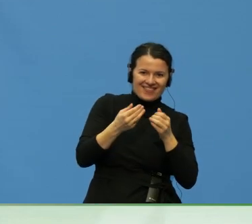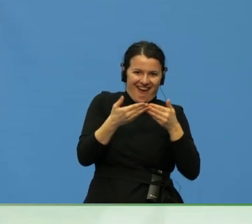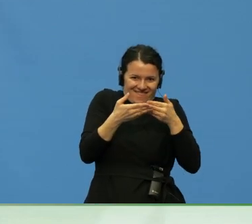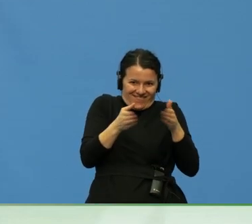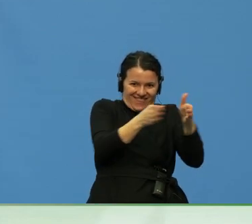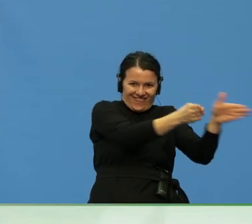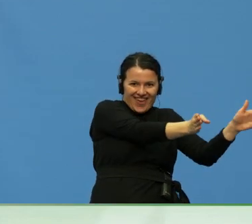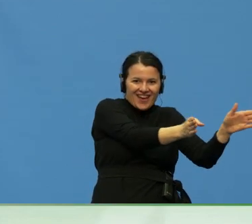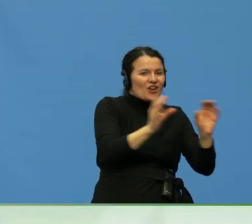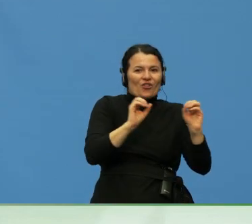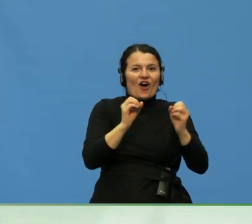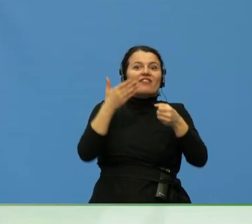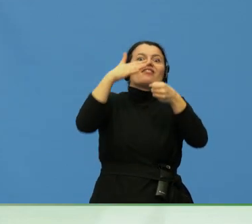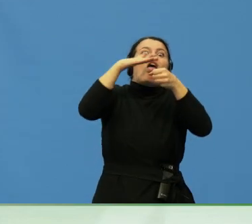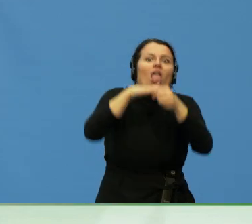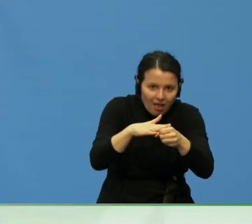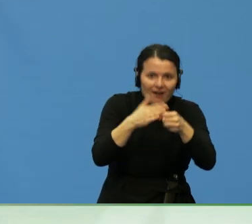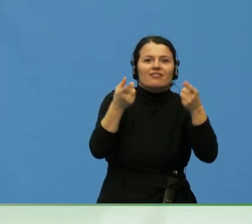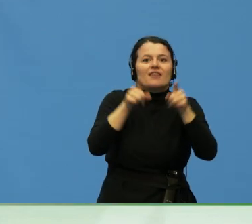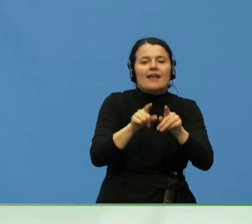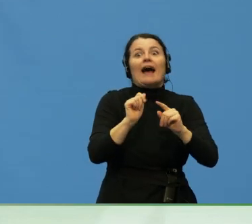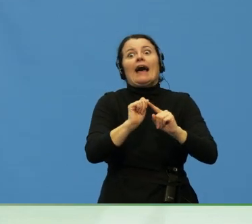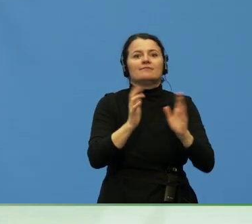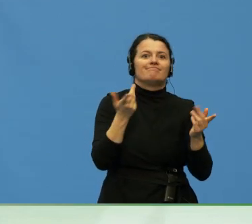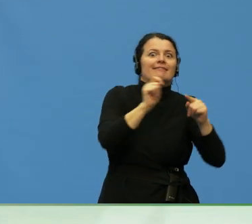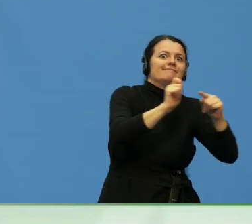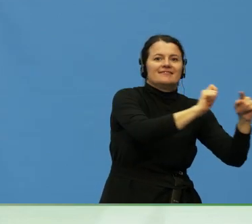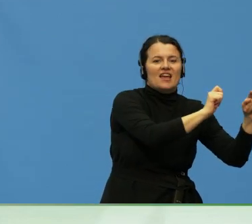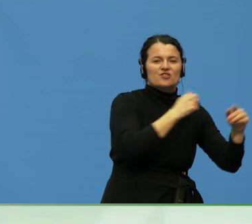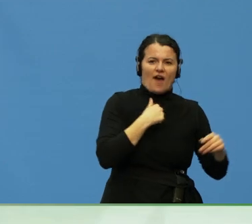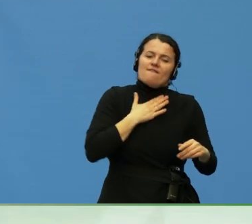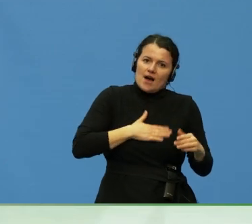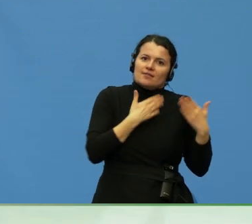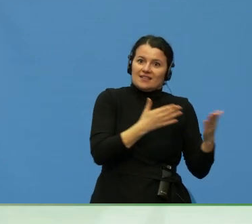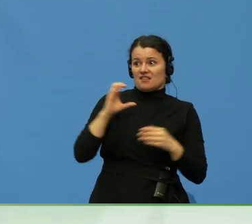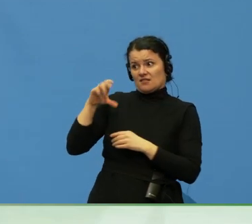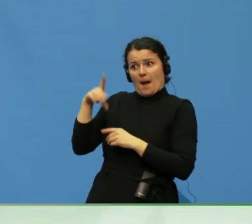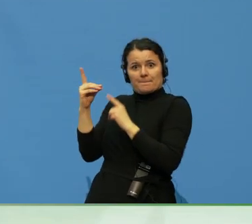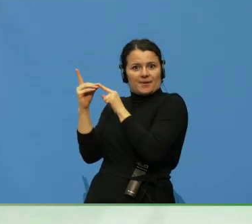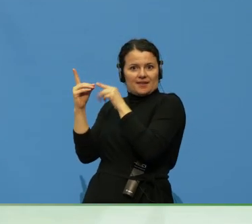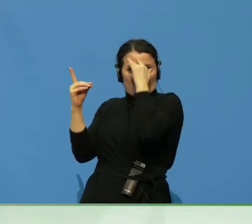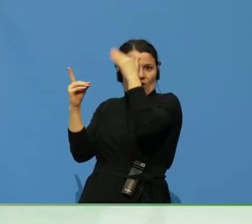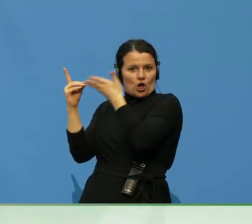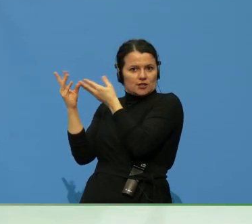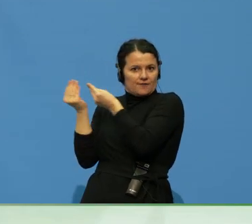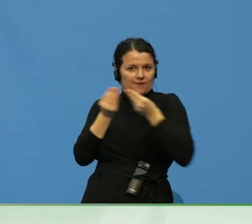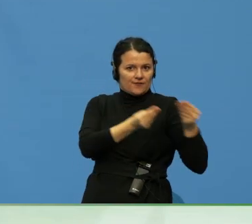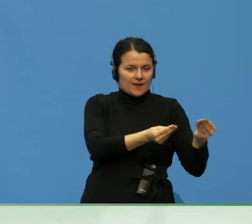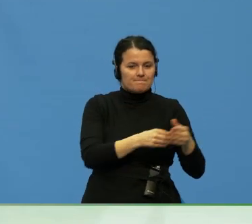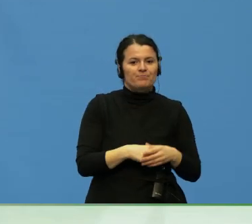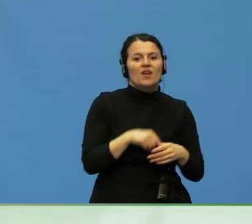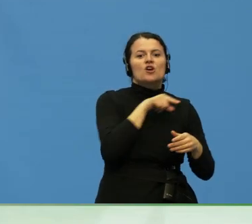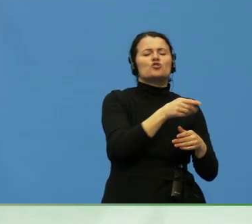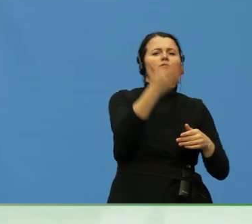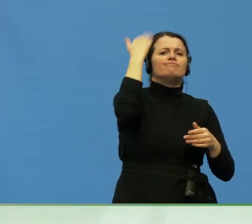actually operationalize the CRPD, right? It had been 17 years, like we signed it in 2007, and it had been a very